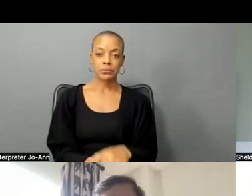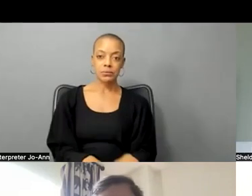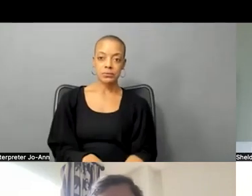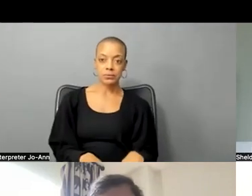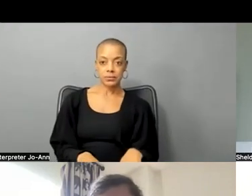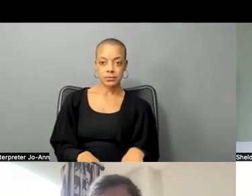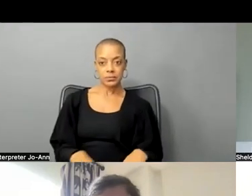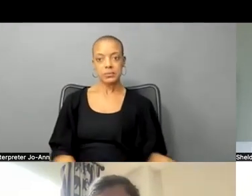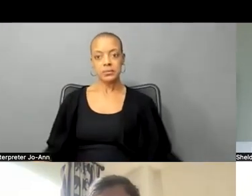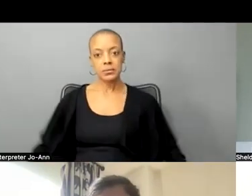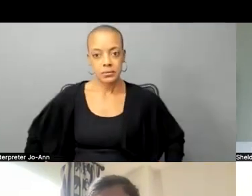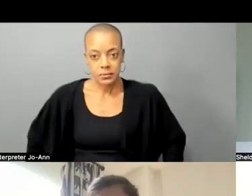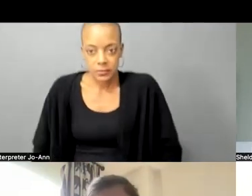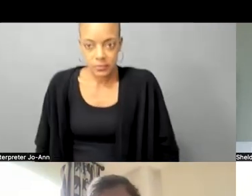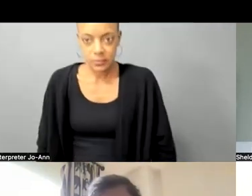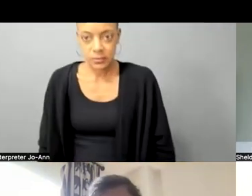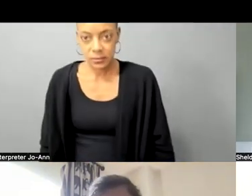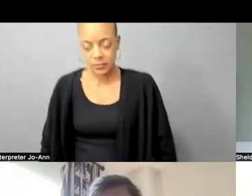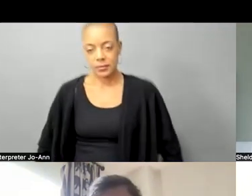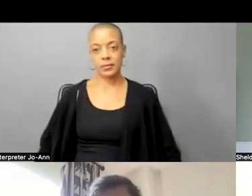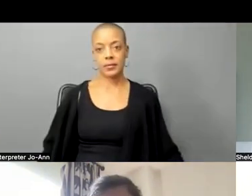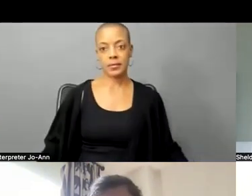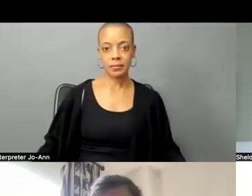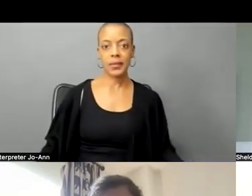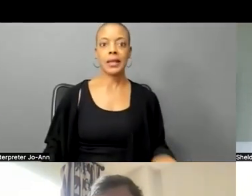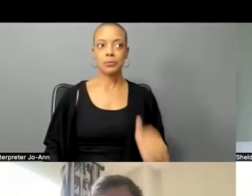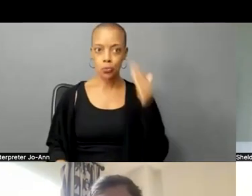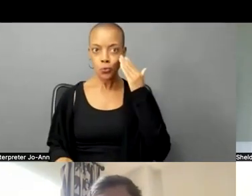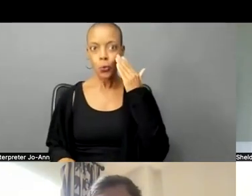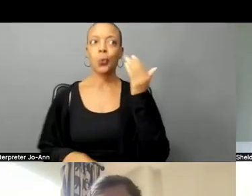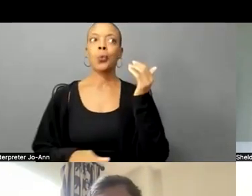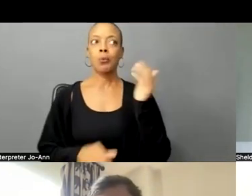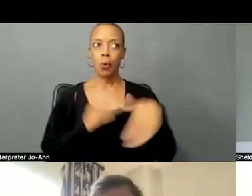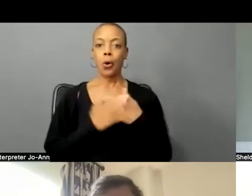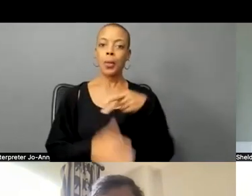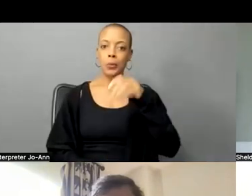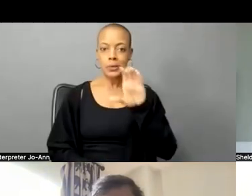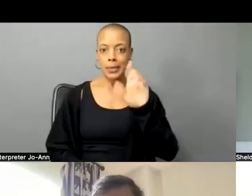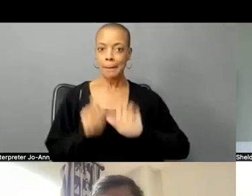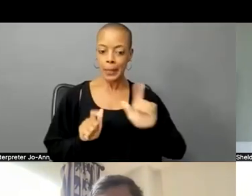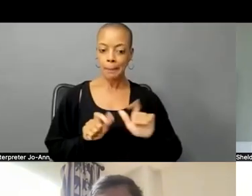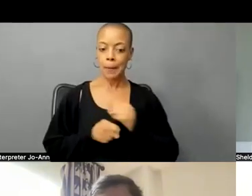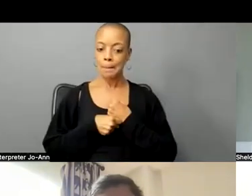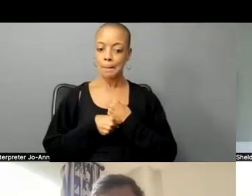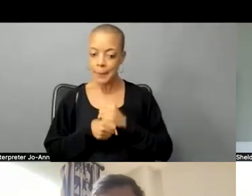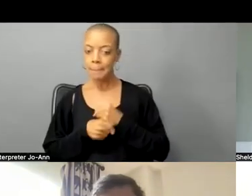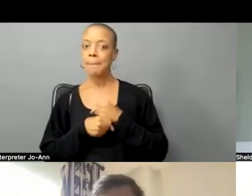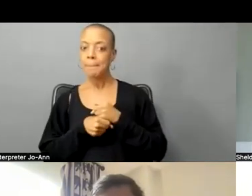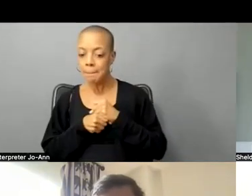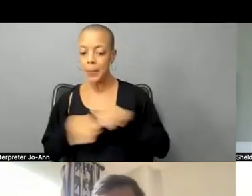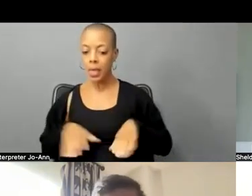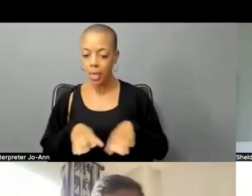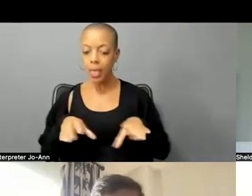you know, there's always this dynamic of all the racialized folks who are actually making the food in the back and hiring white waitresses for the